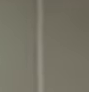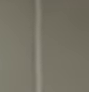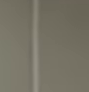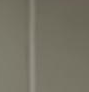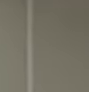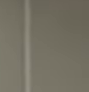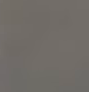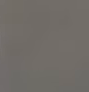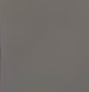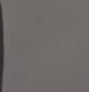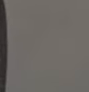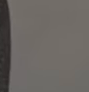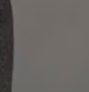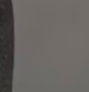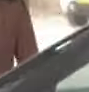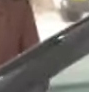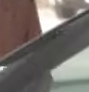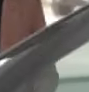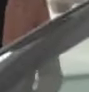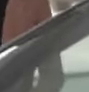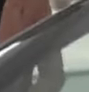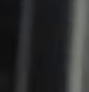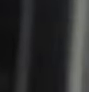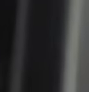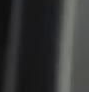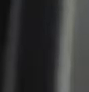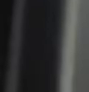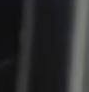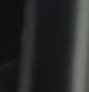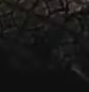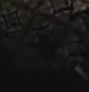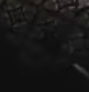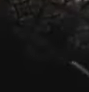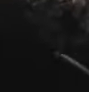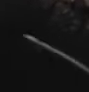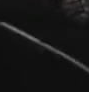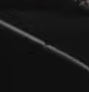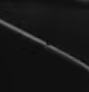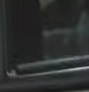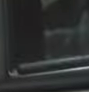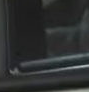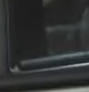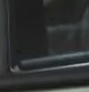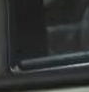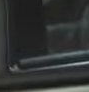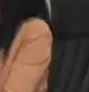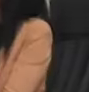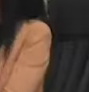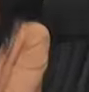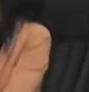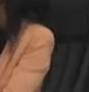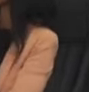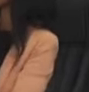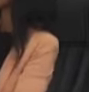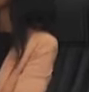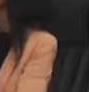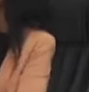efficient digital financial services, affordable credit facilities, financial management and wealth creation workshops